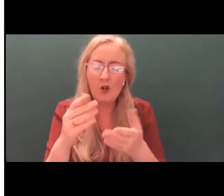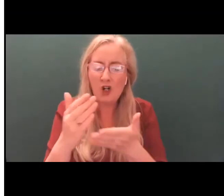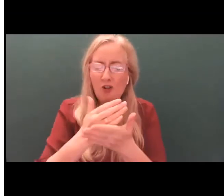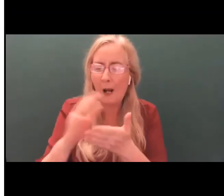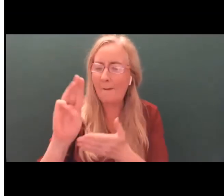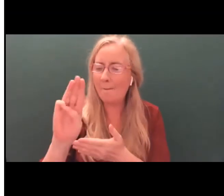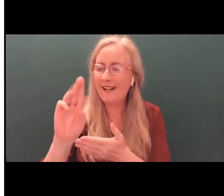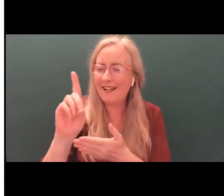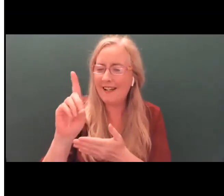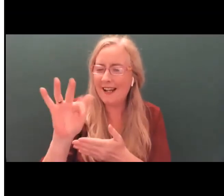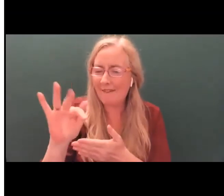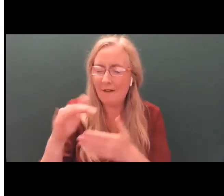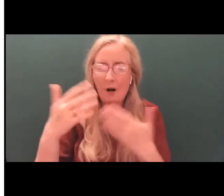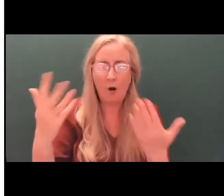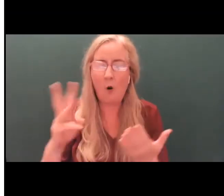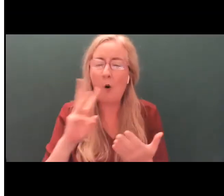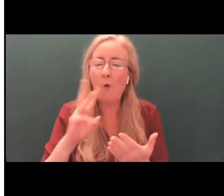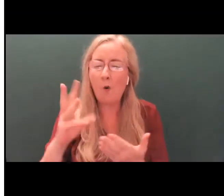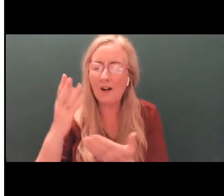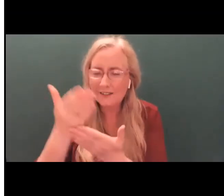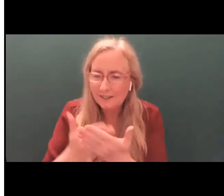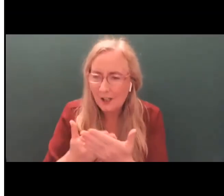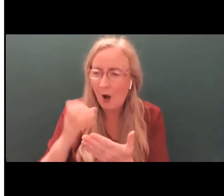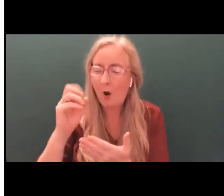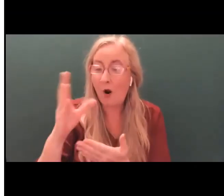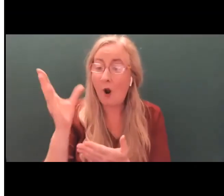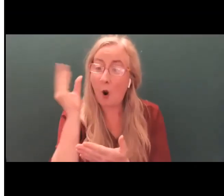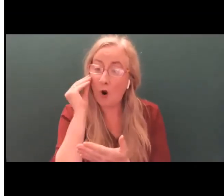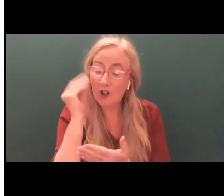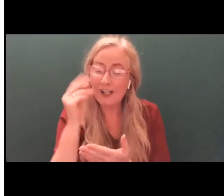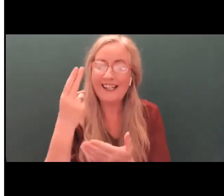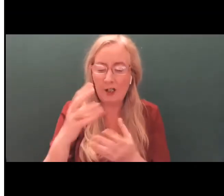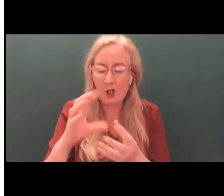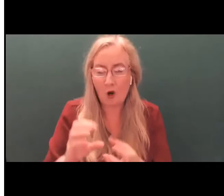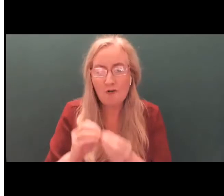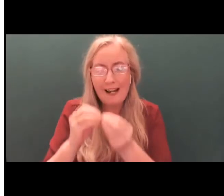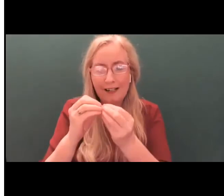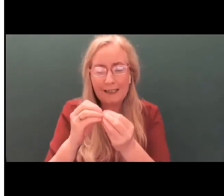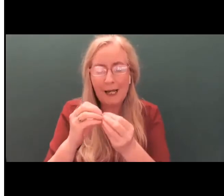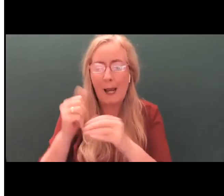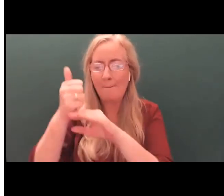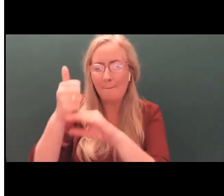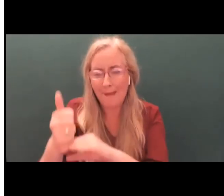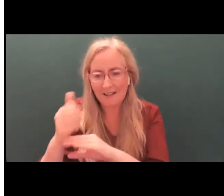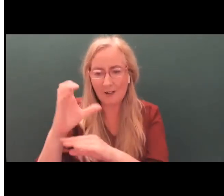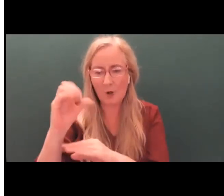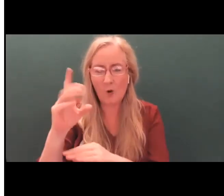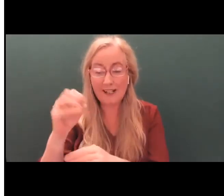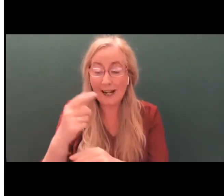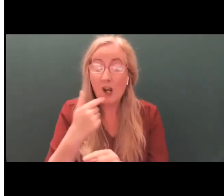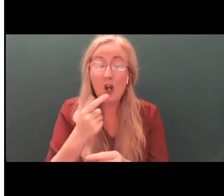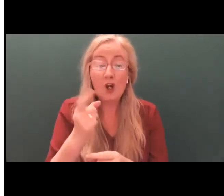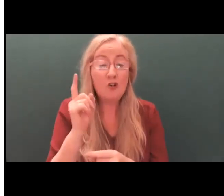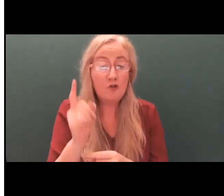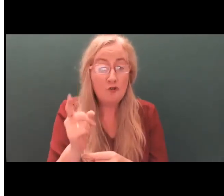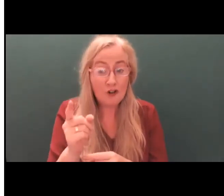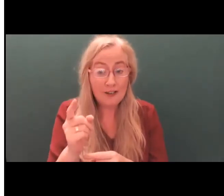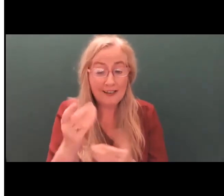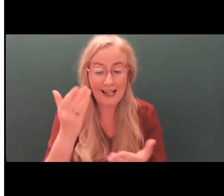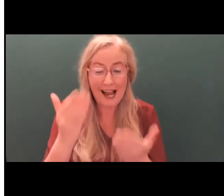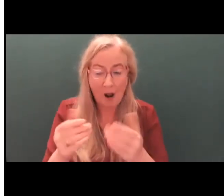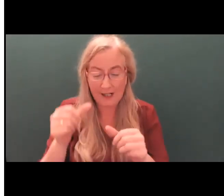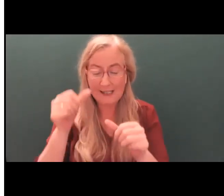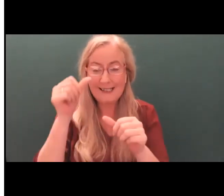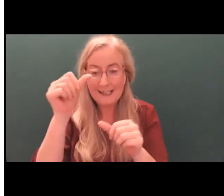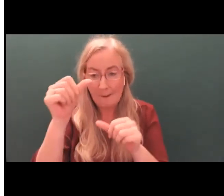a Word document or an audio file, you will need to create that embed code, and the instructions that we have, the little